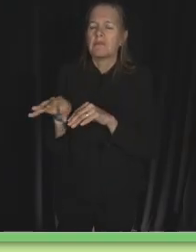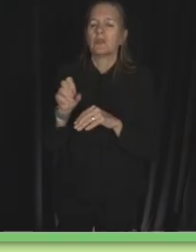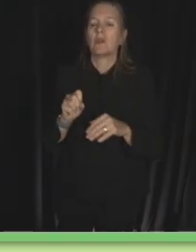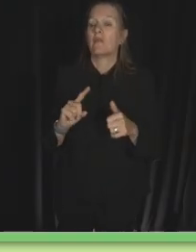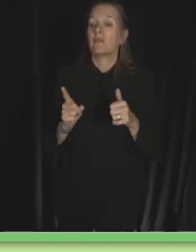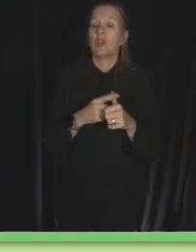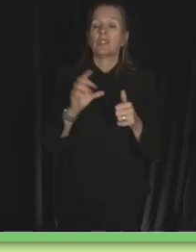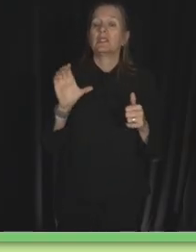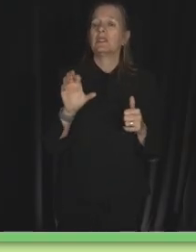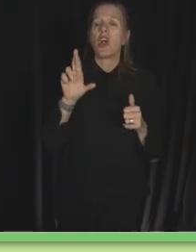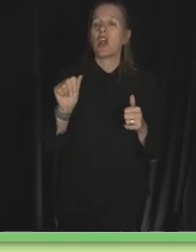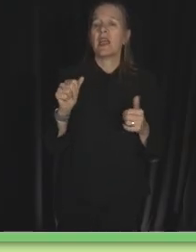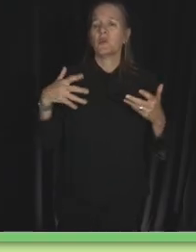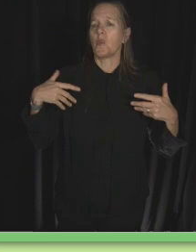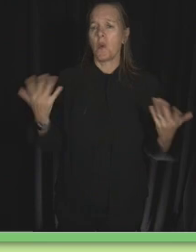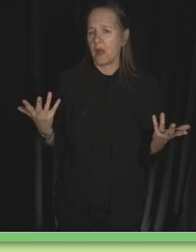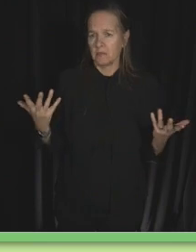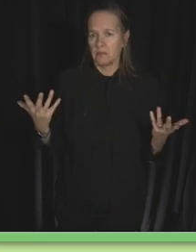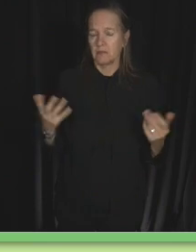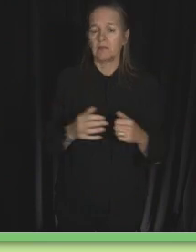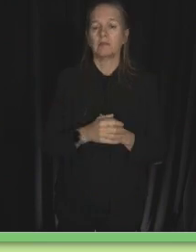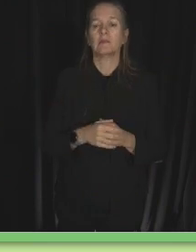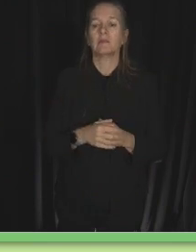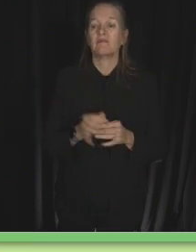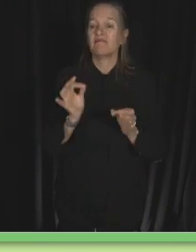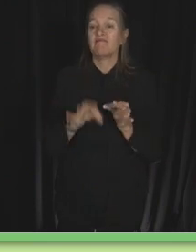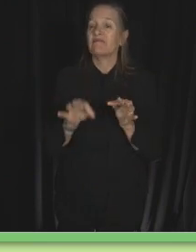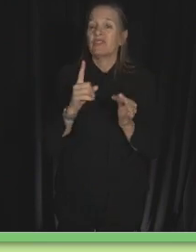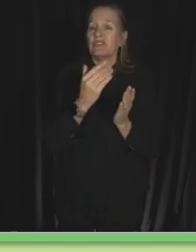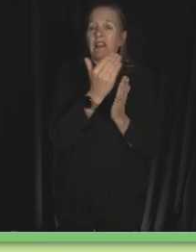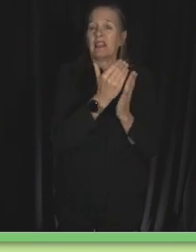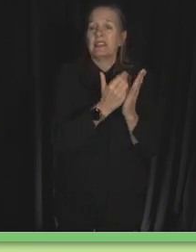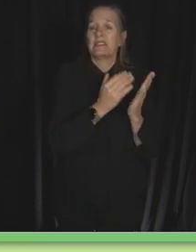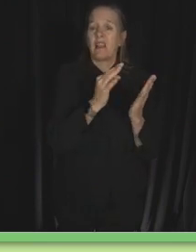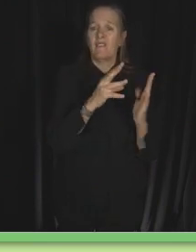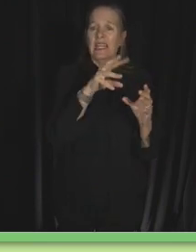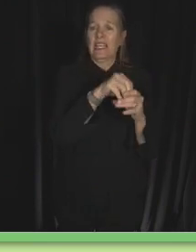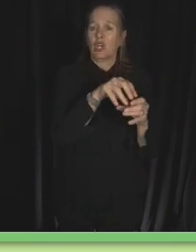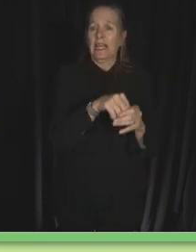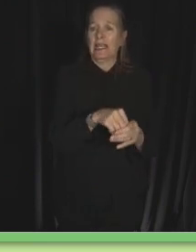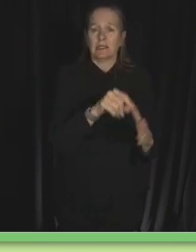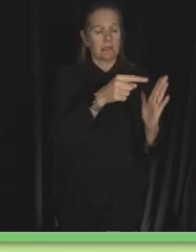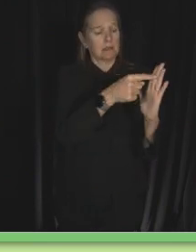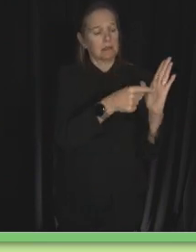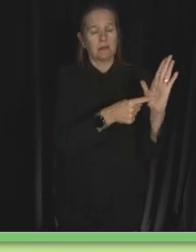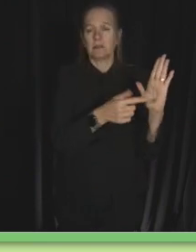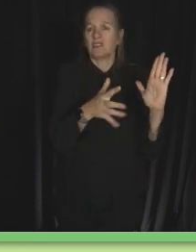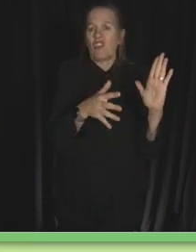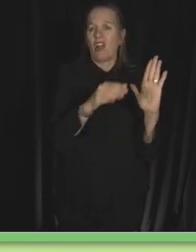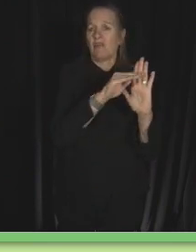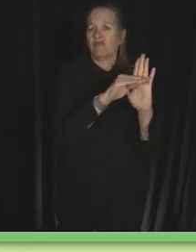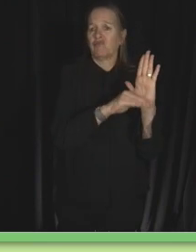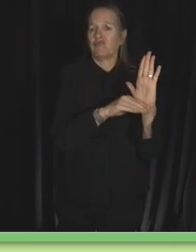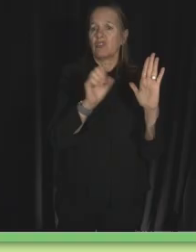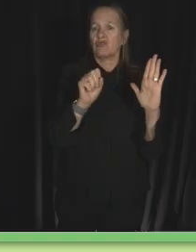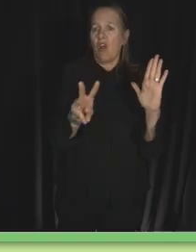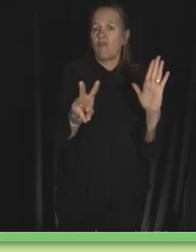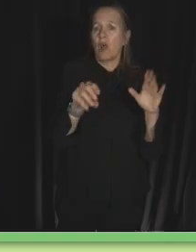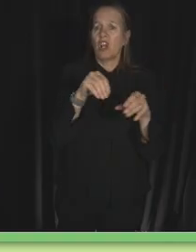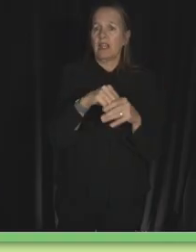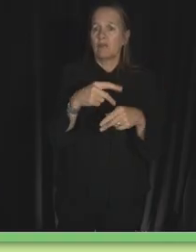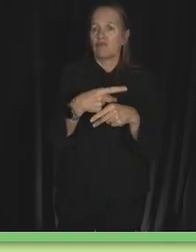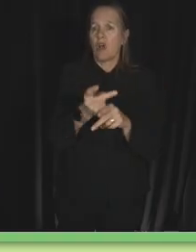CRA? It's very simple. It's just a list of ingredients. That's it. A list of software that is in a device or in a